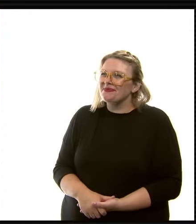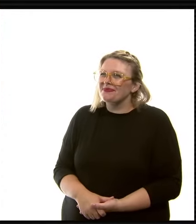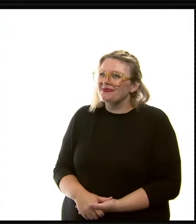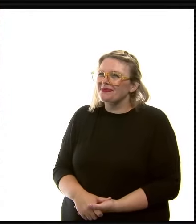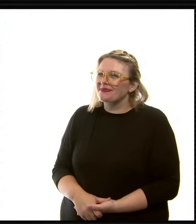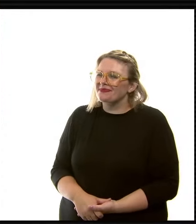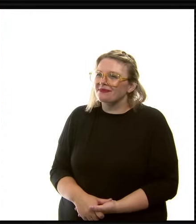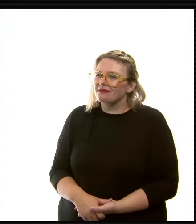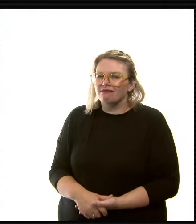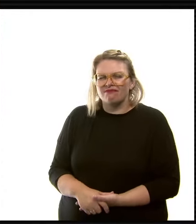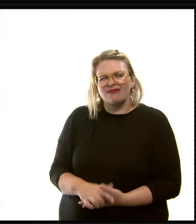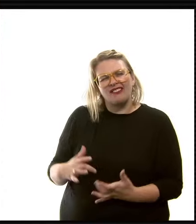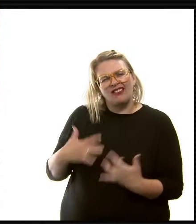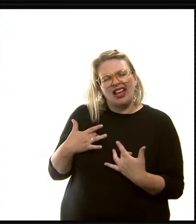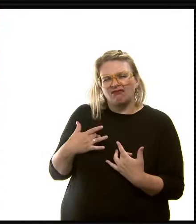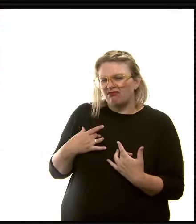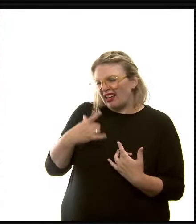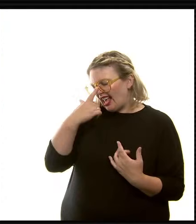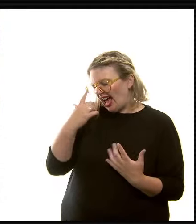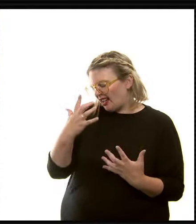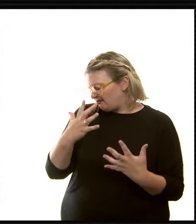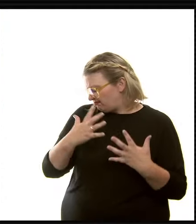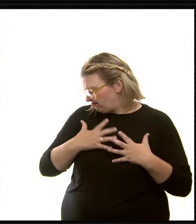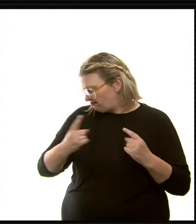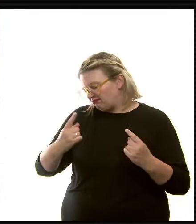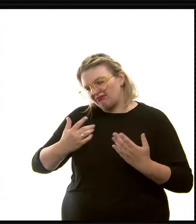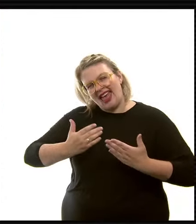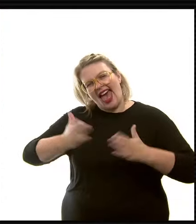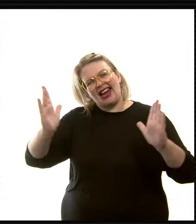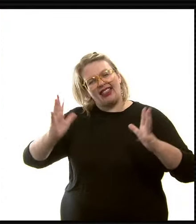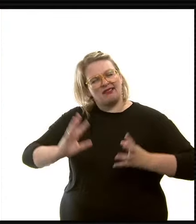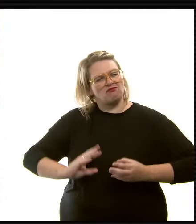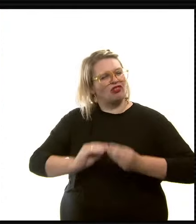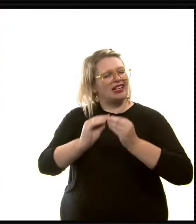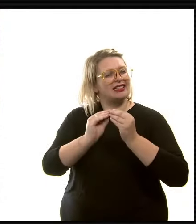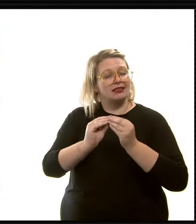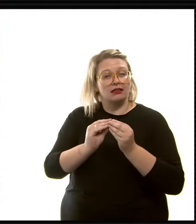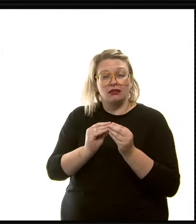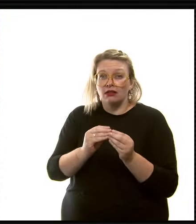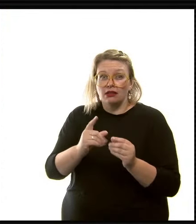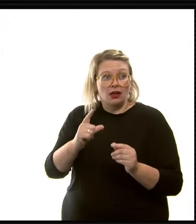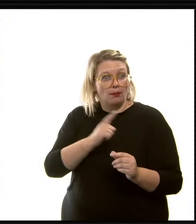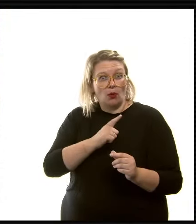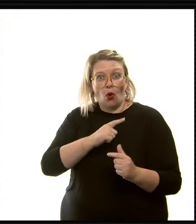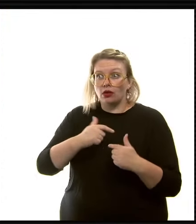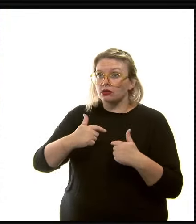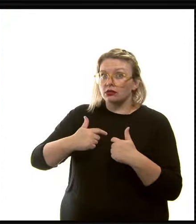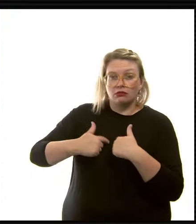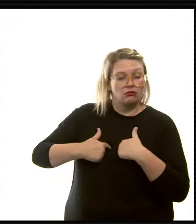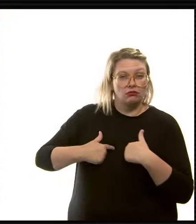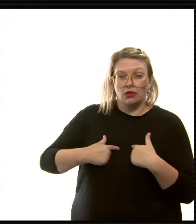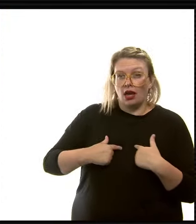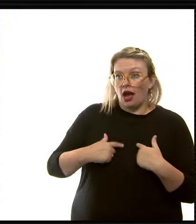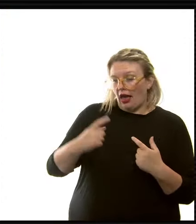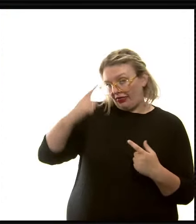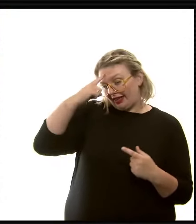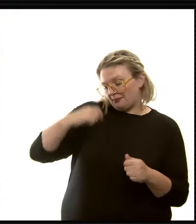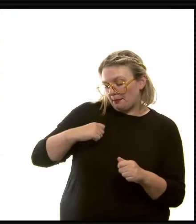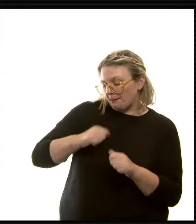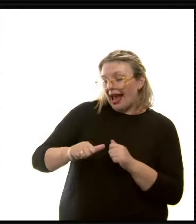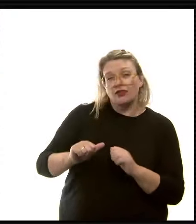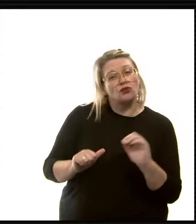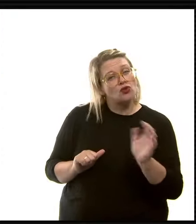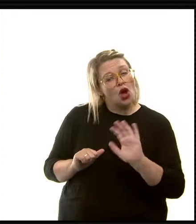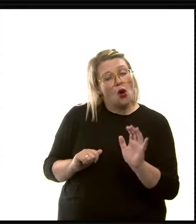I feel I could build anything. And that's not just because of any particular kind of LEGO virtuosity that I may have. It's